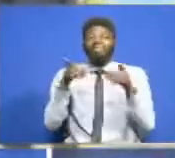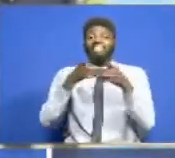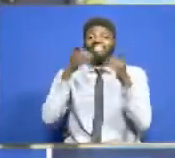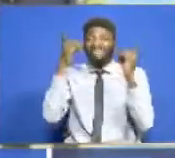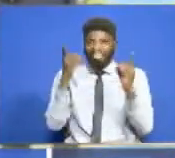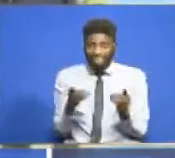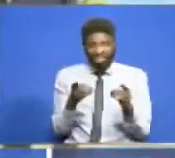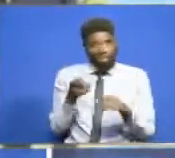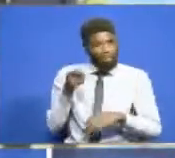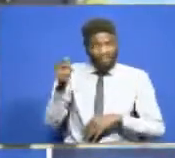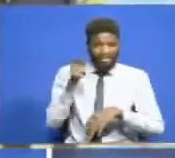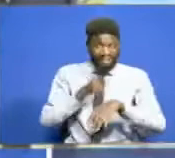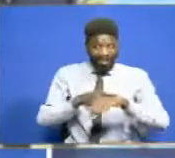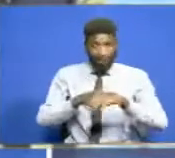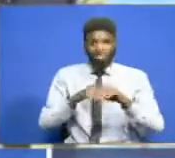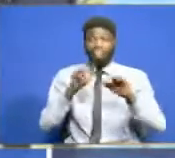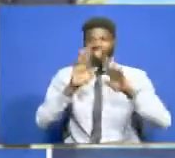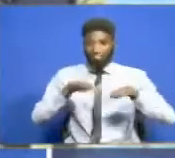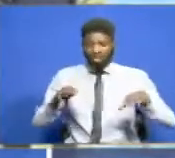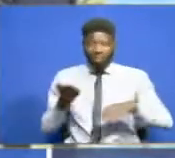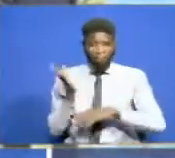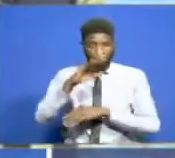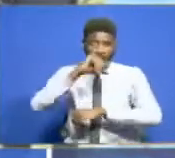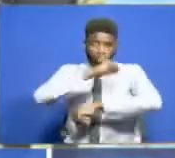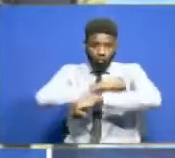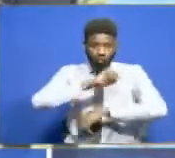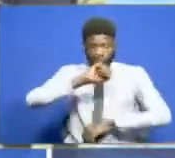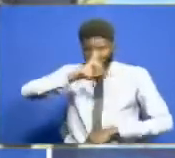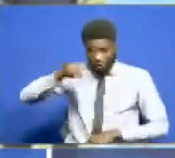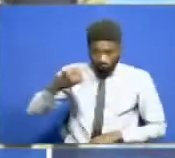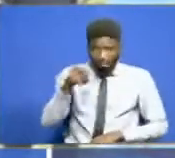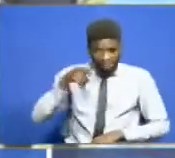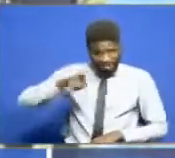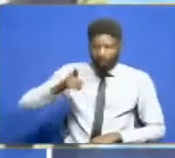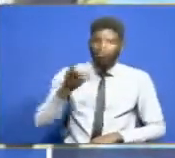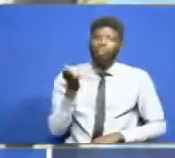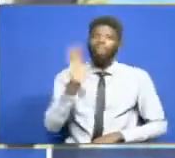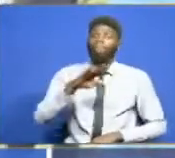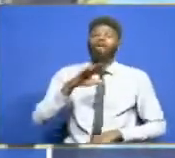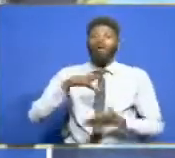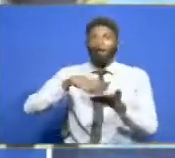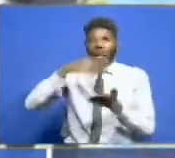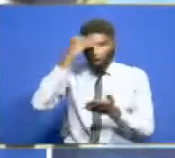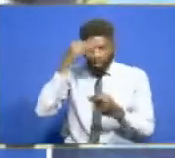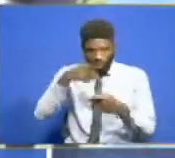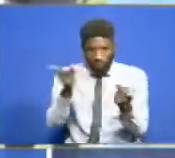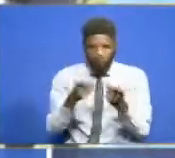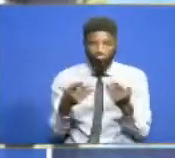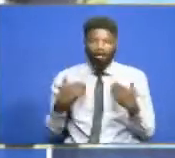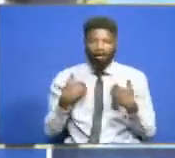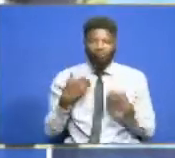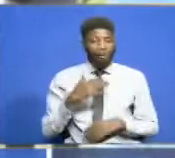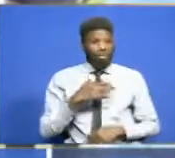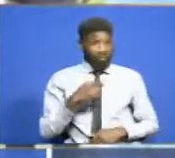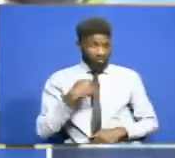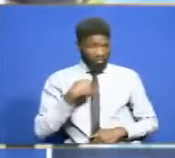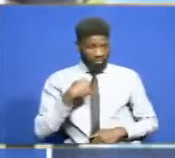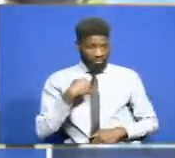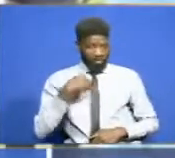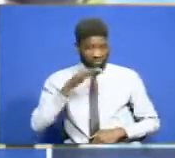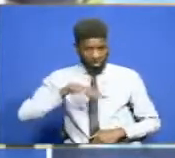watoto wanaporudi shule Januari wako na mahali pa kwenda kusoma. Kwa kusisitiza yangu hasa mimi ambaye niko na shida ya